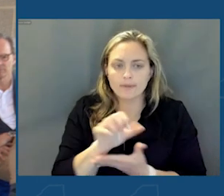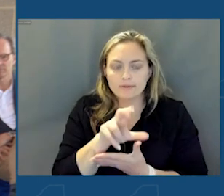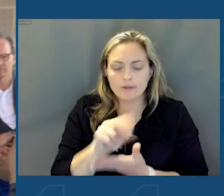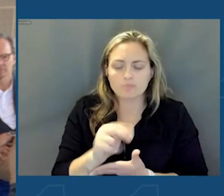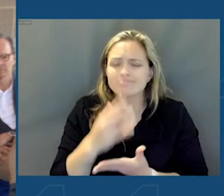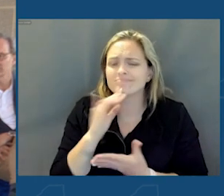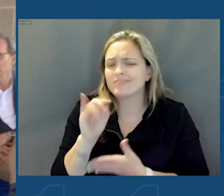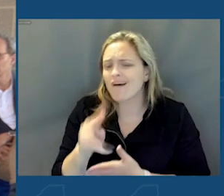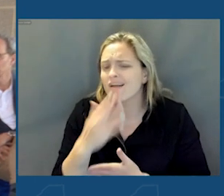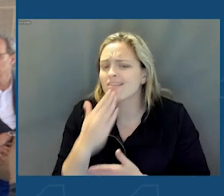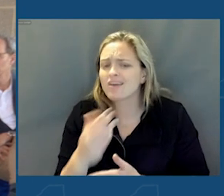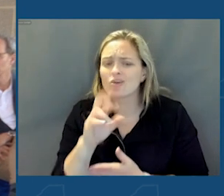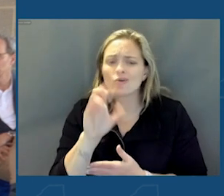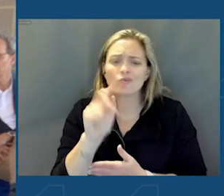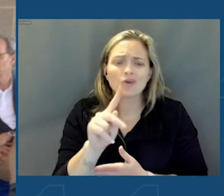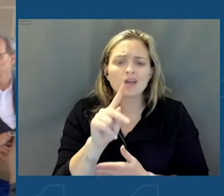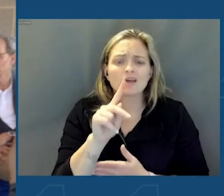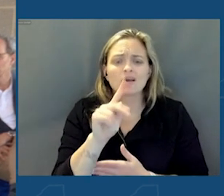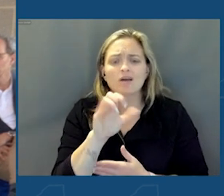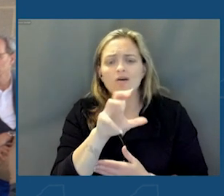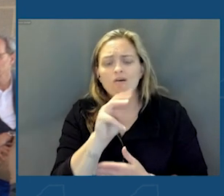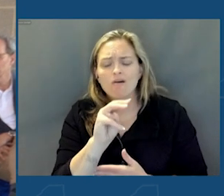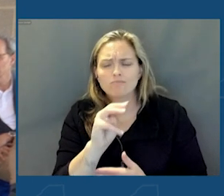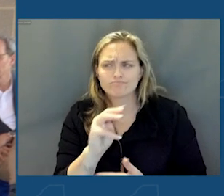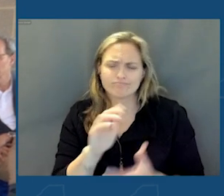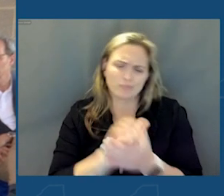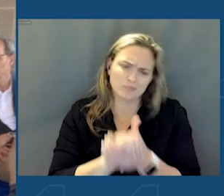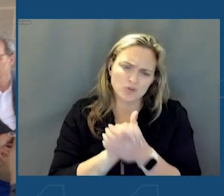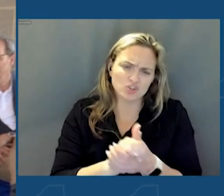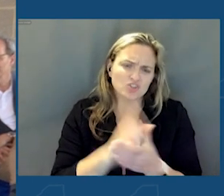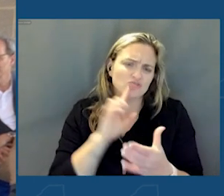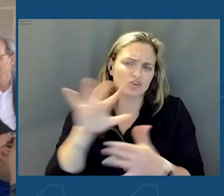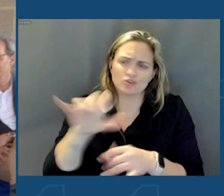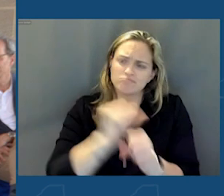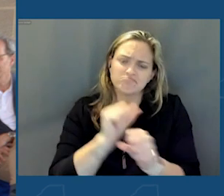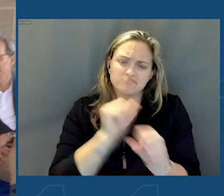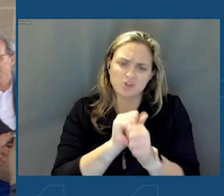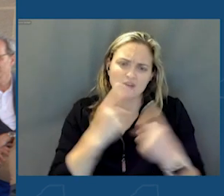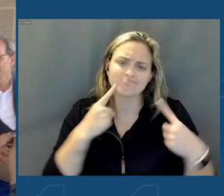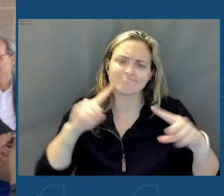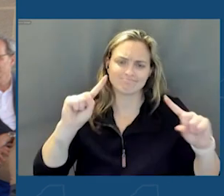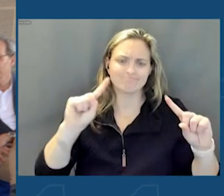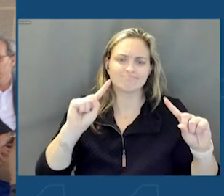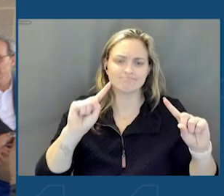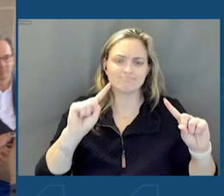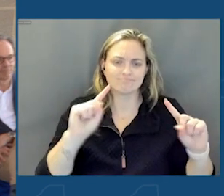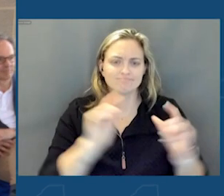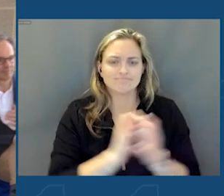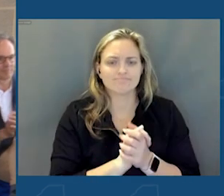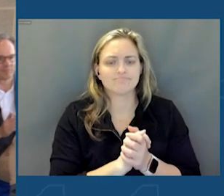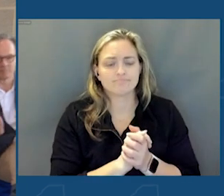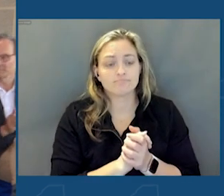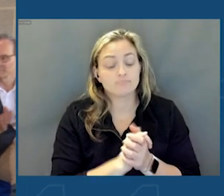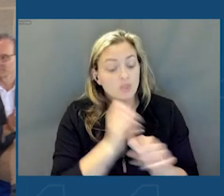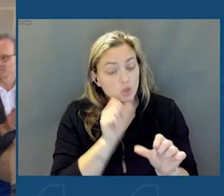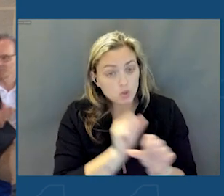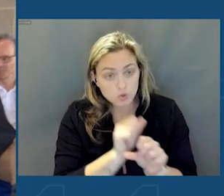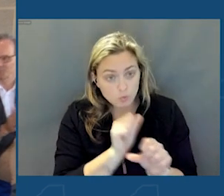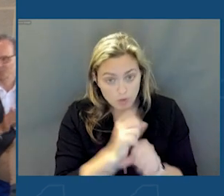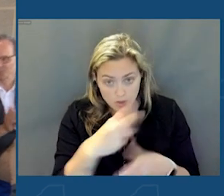you. Rick and Carm, congratulations for a job well done. This work concluded.